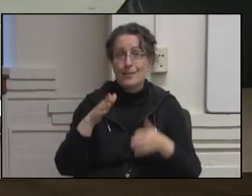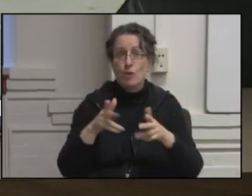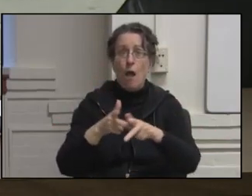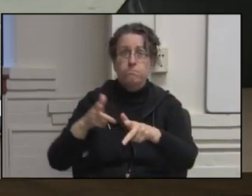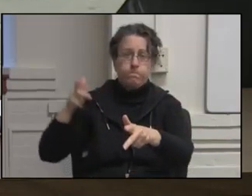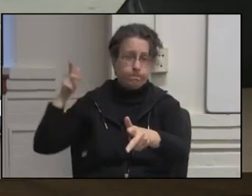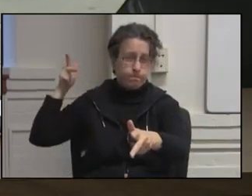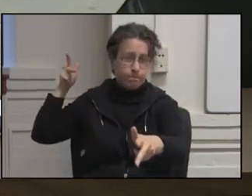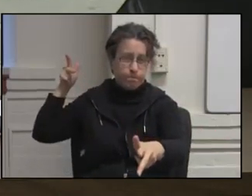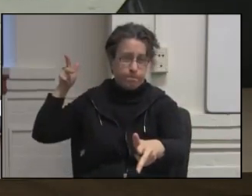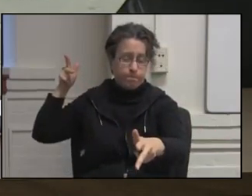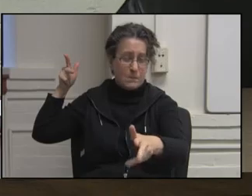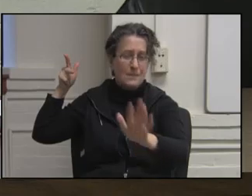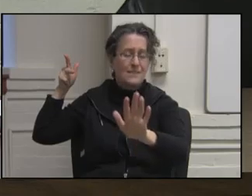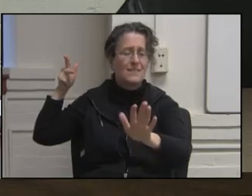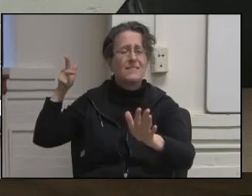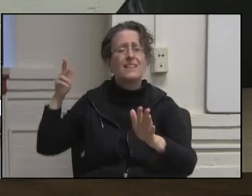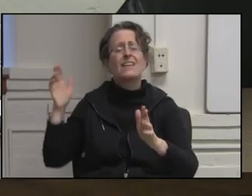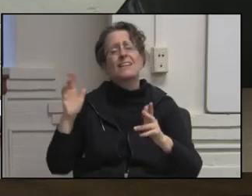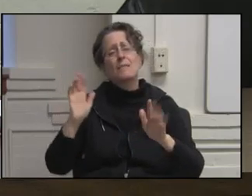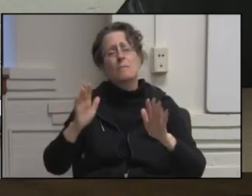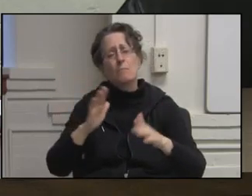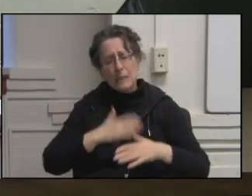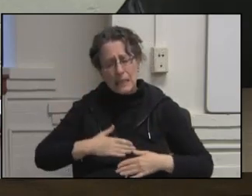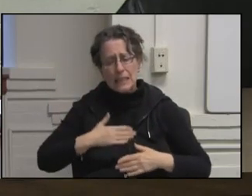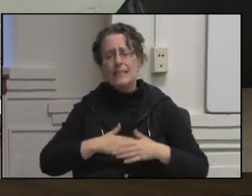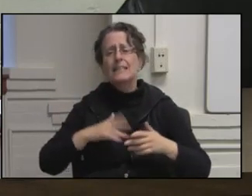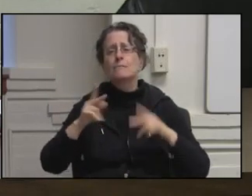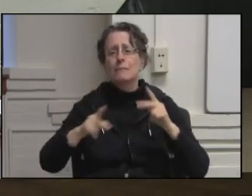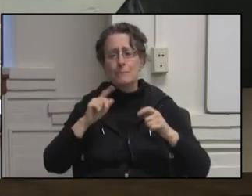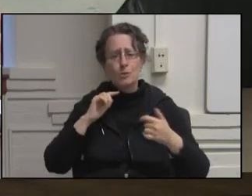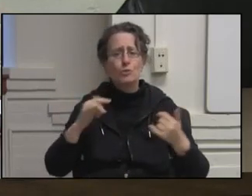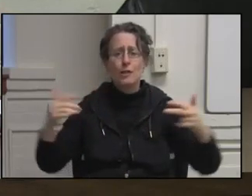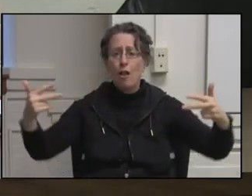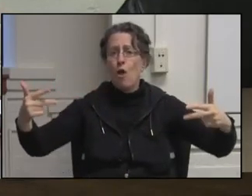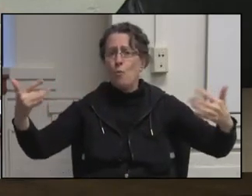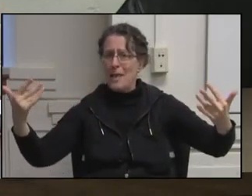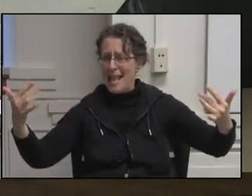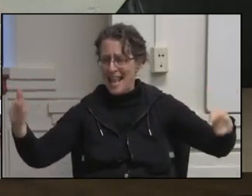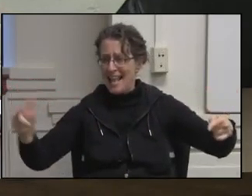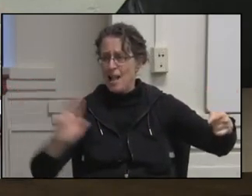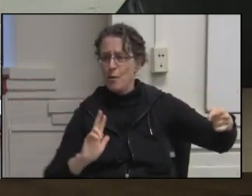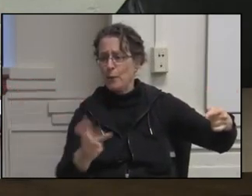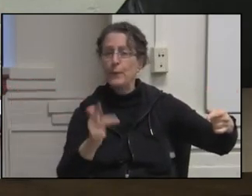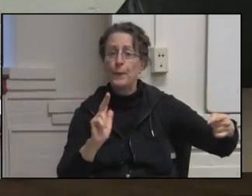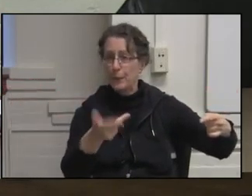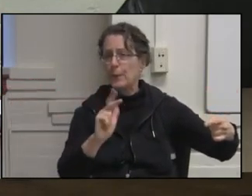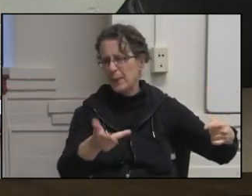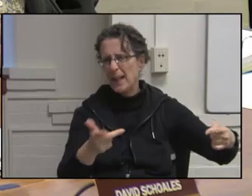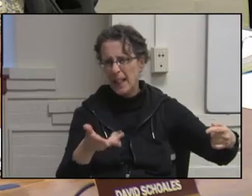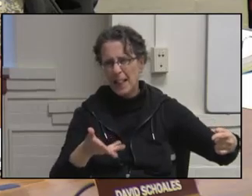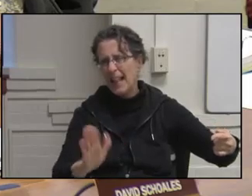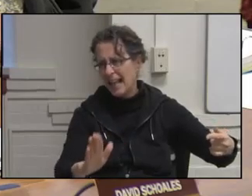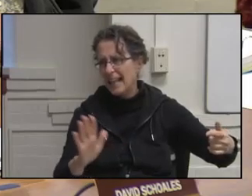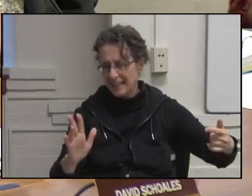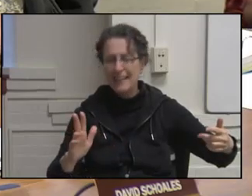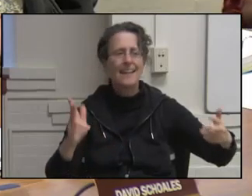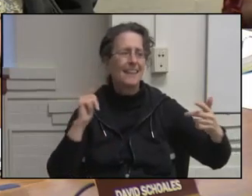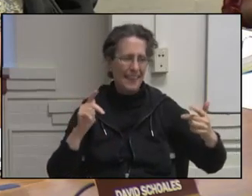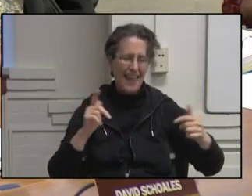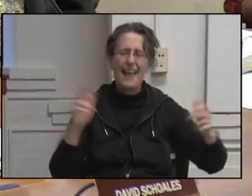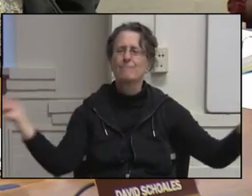today, people would just stop and give courtesy and let people across, and pedestrians too. So. And when there's no work